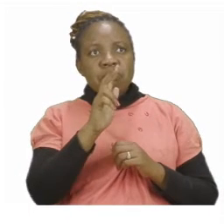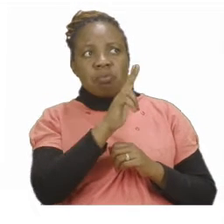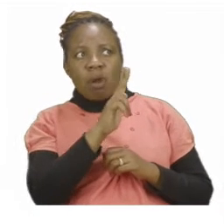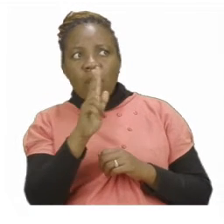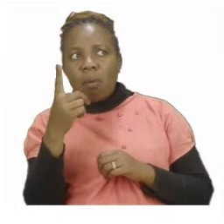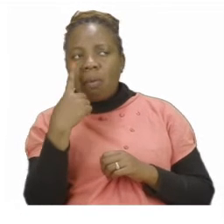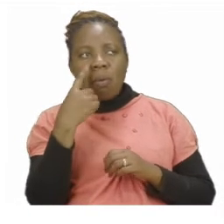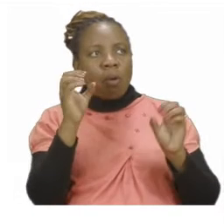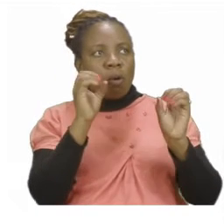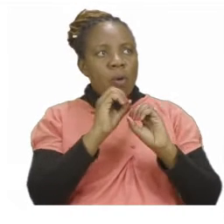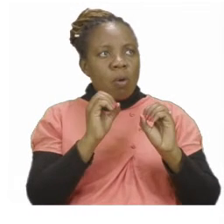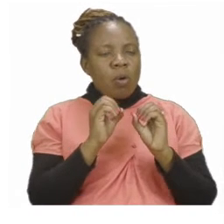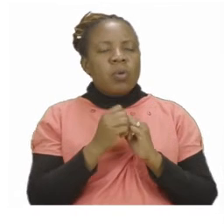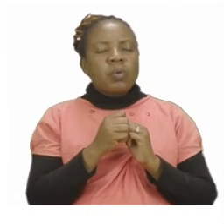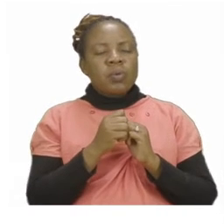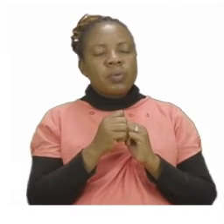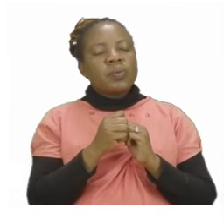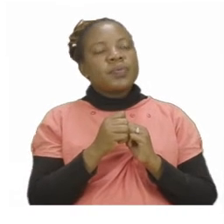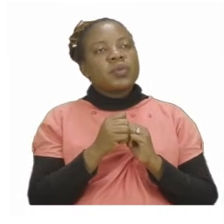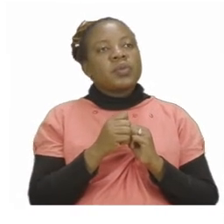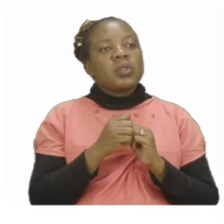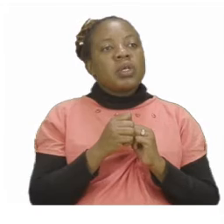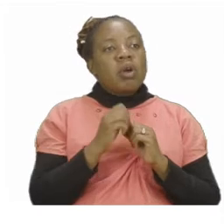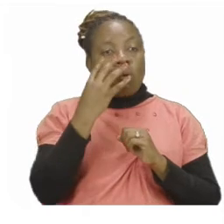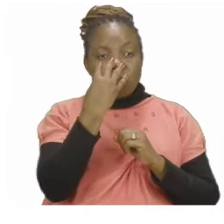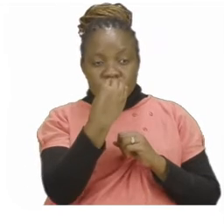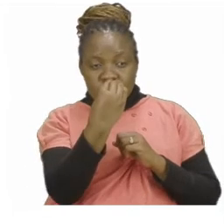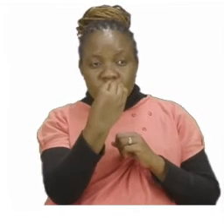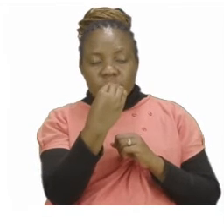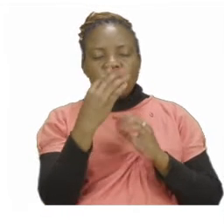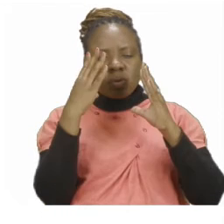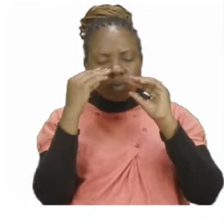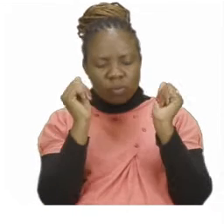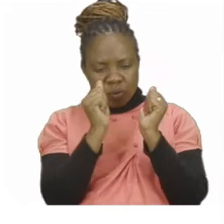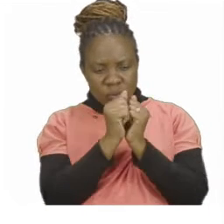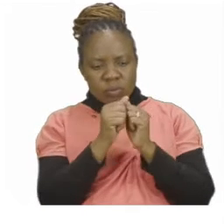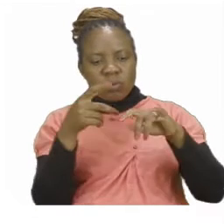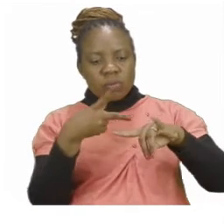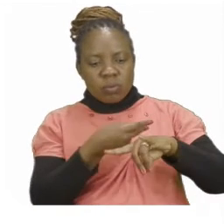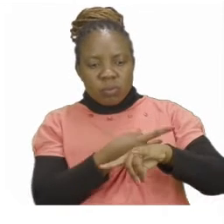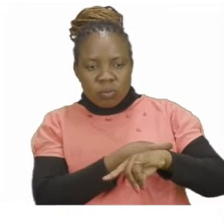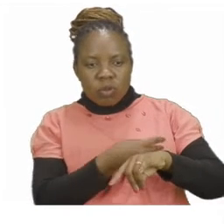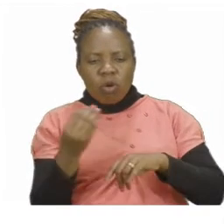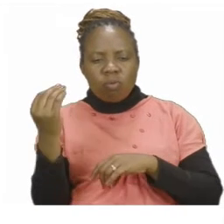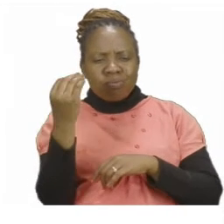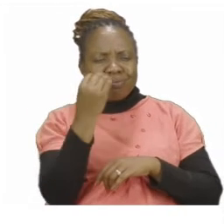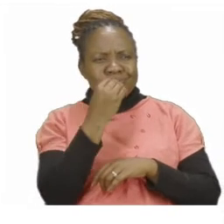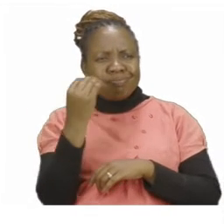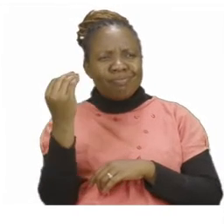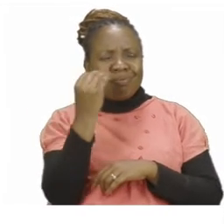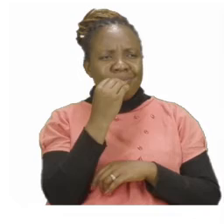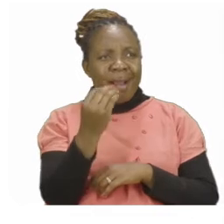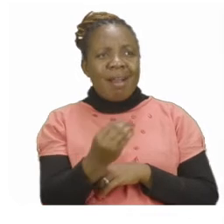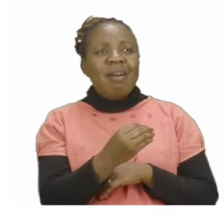slipped into the kraal where the sheep were kept. He ate one fat sheep